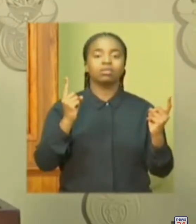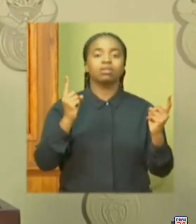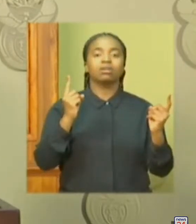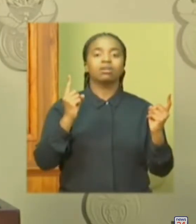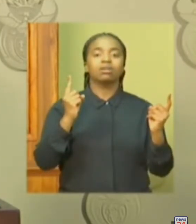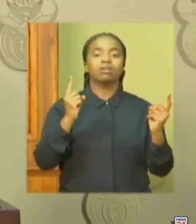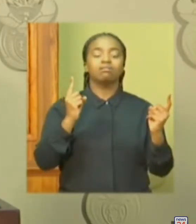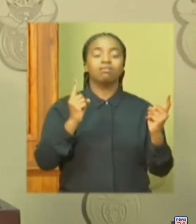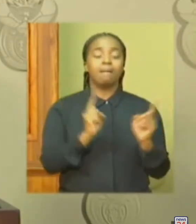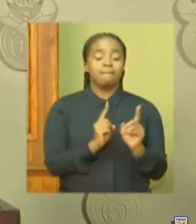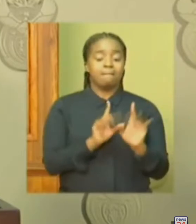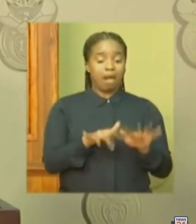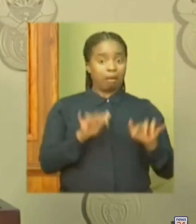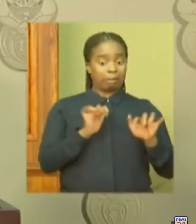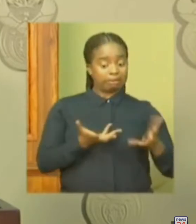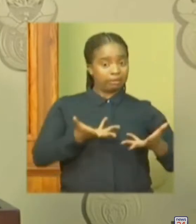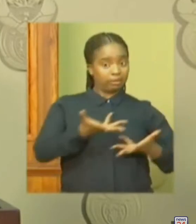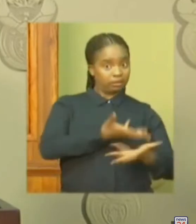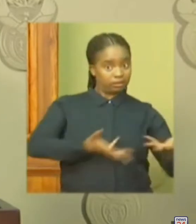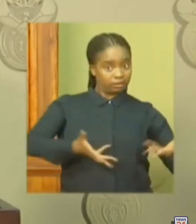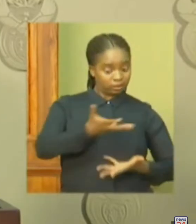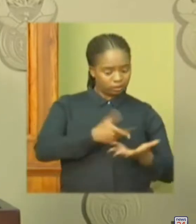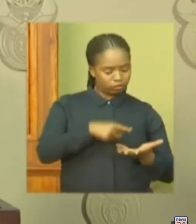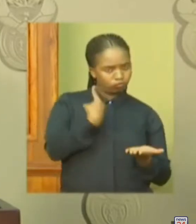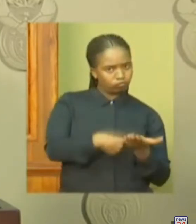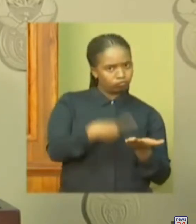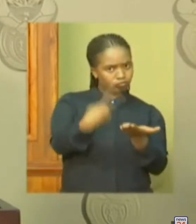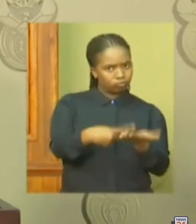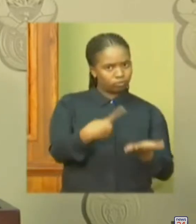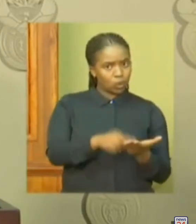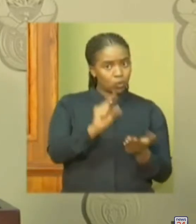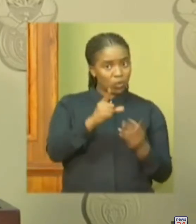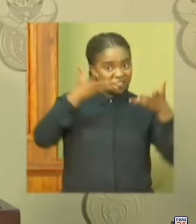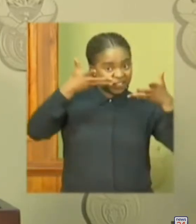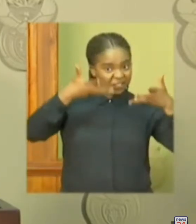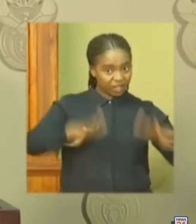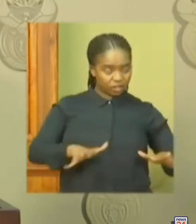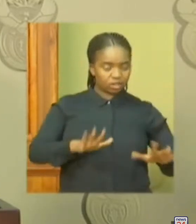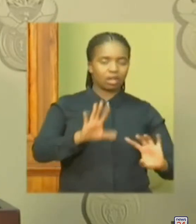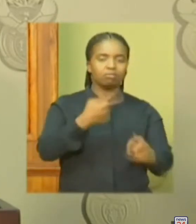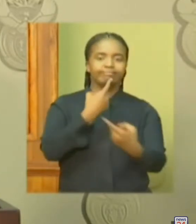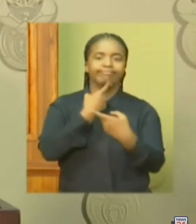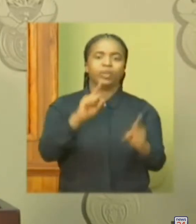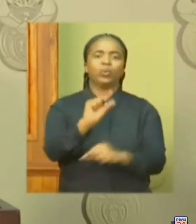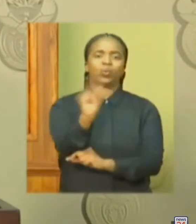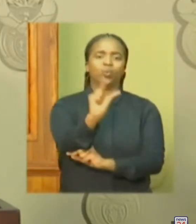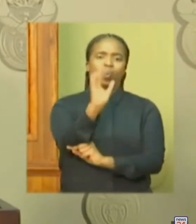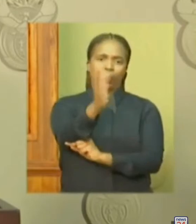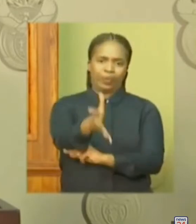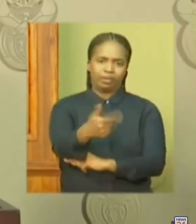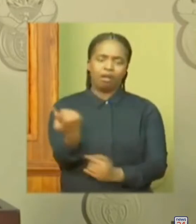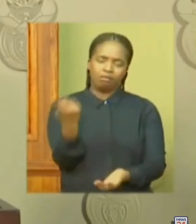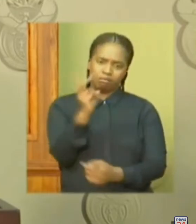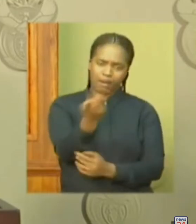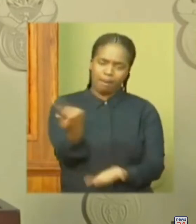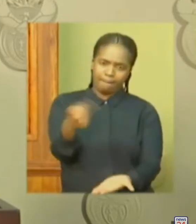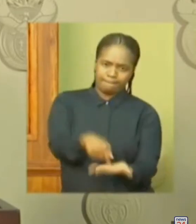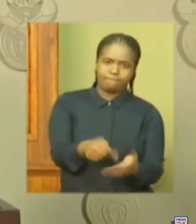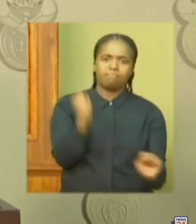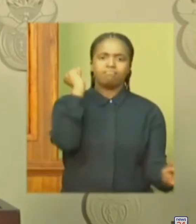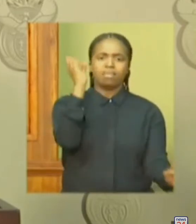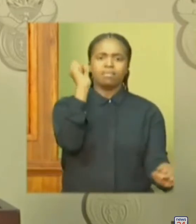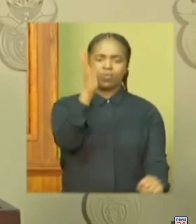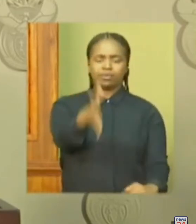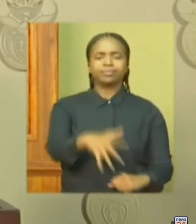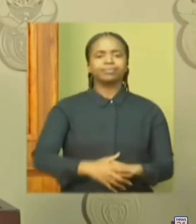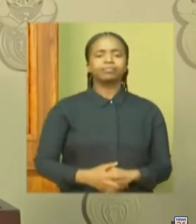the outcome of what we are discussing when we have completed our work. We are